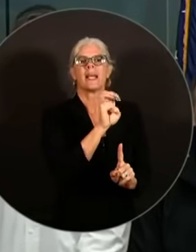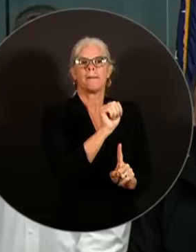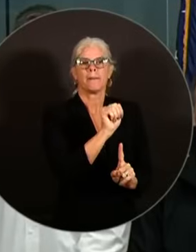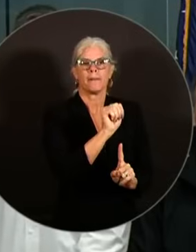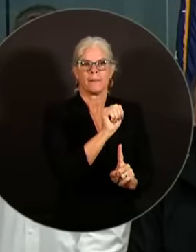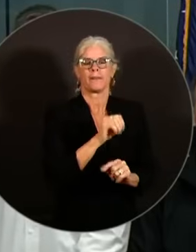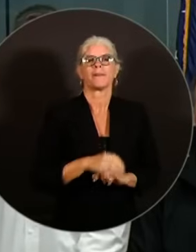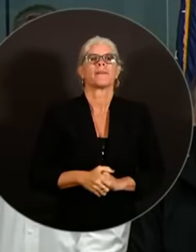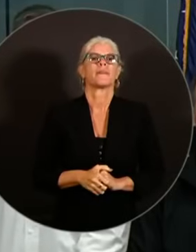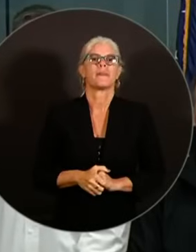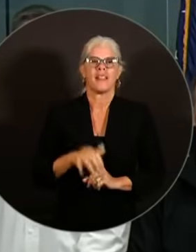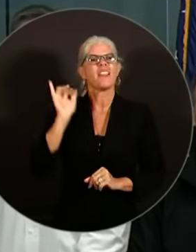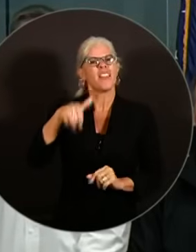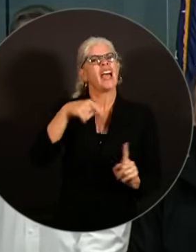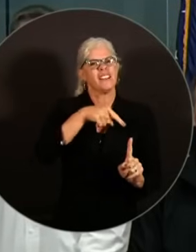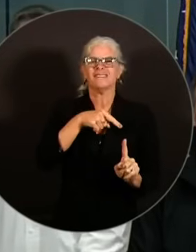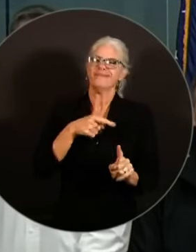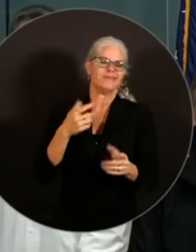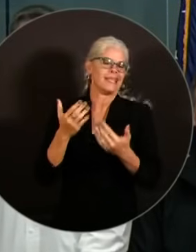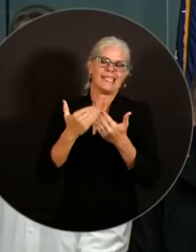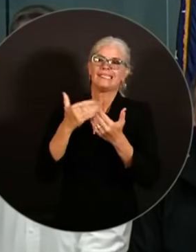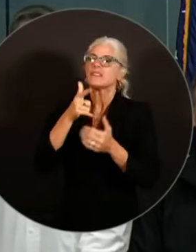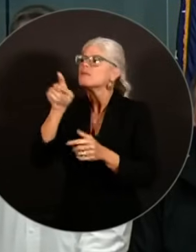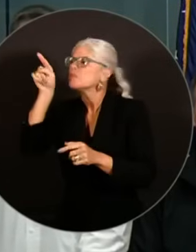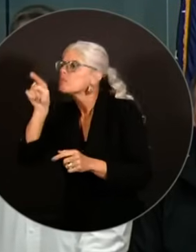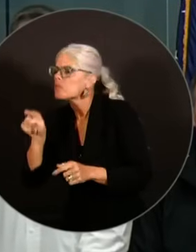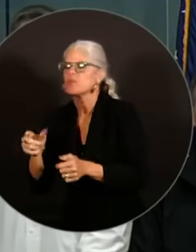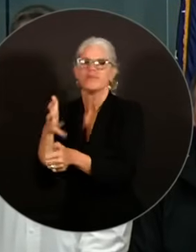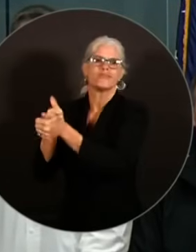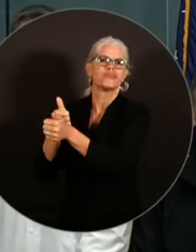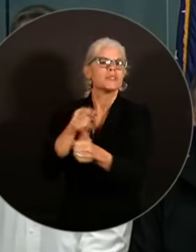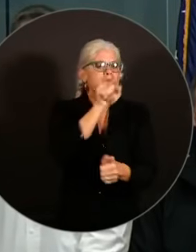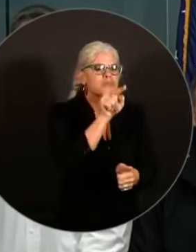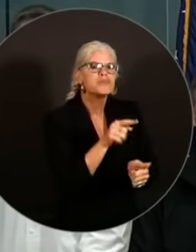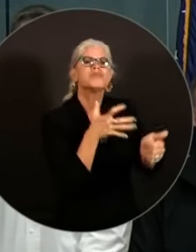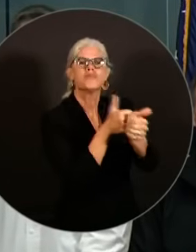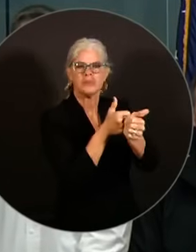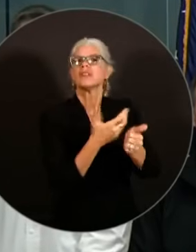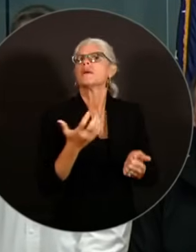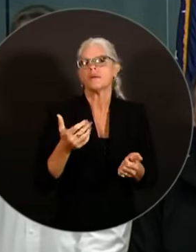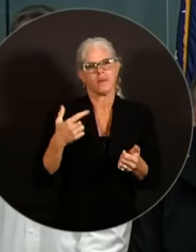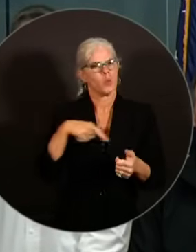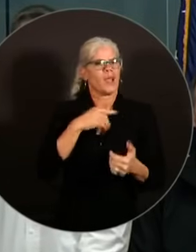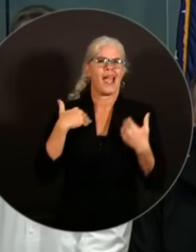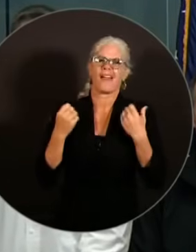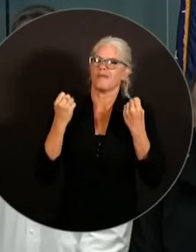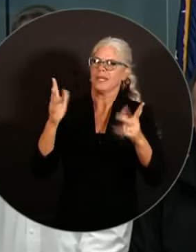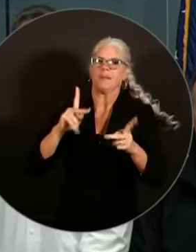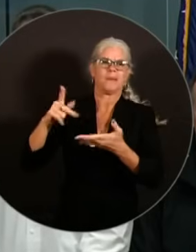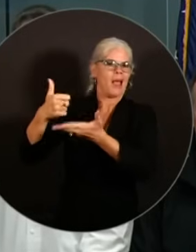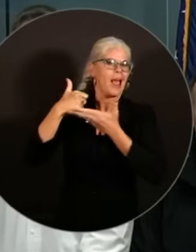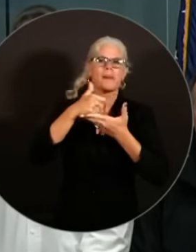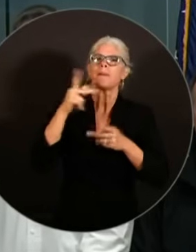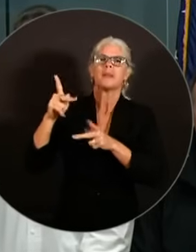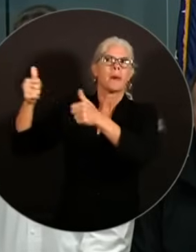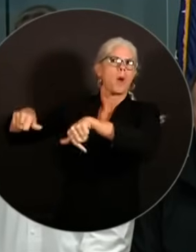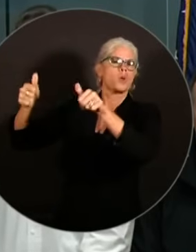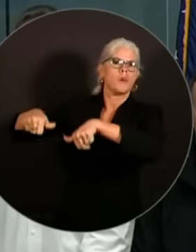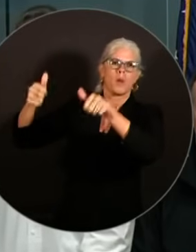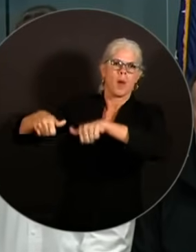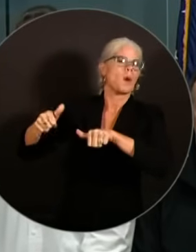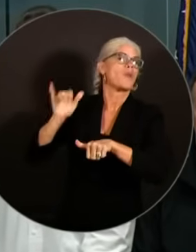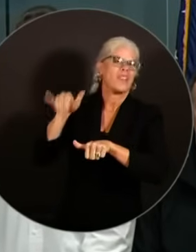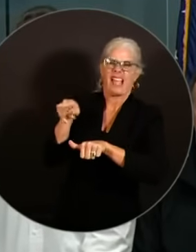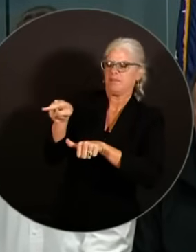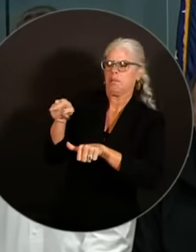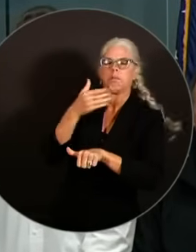fastest source that we have. We have several people helping us out on posting on social media, so that is going to be the best place